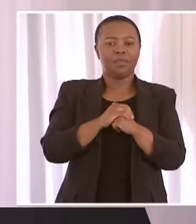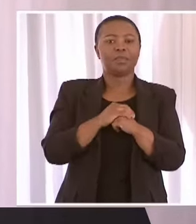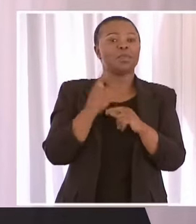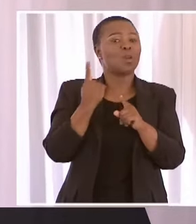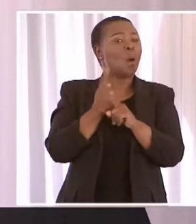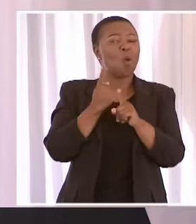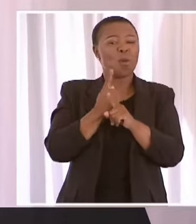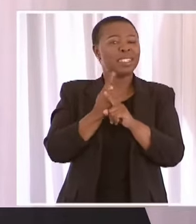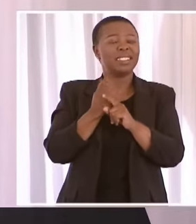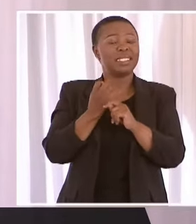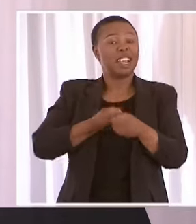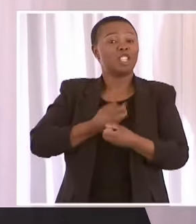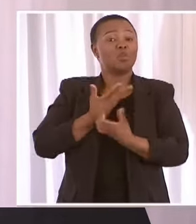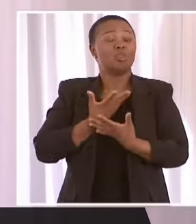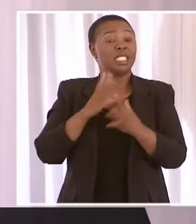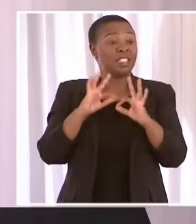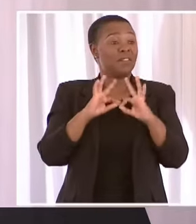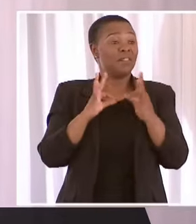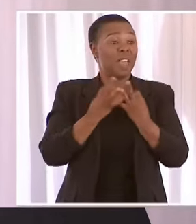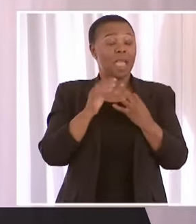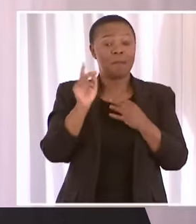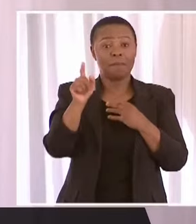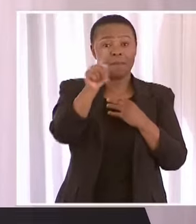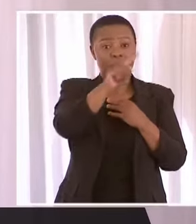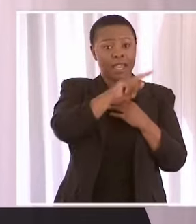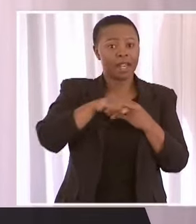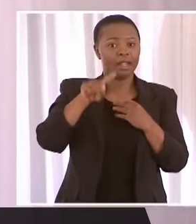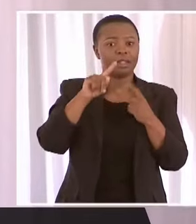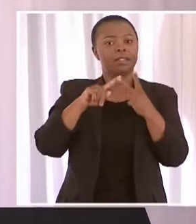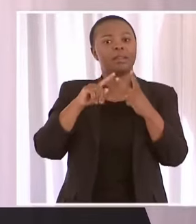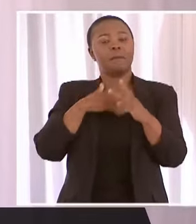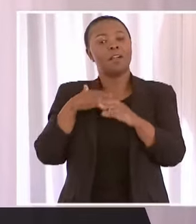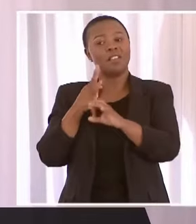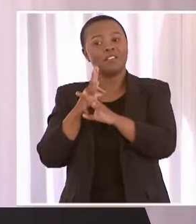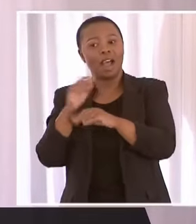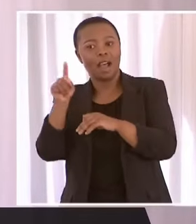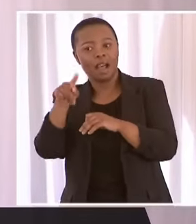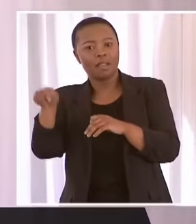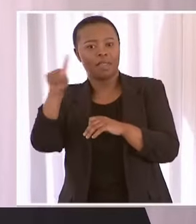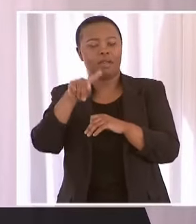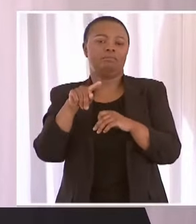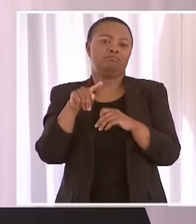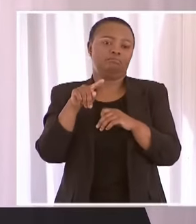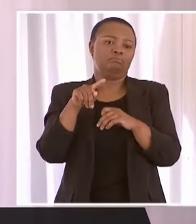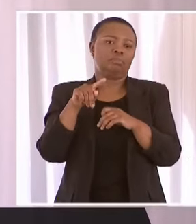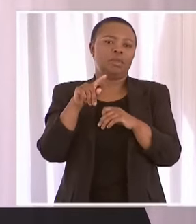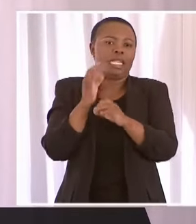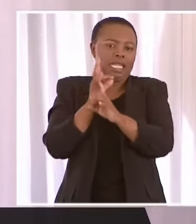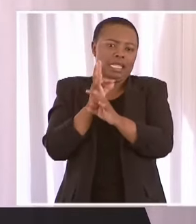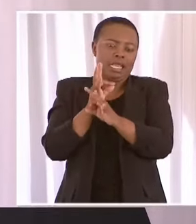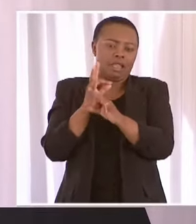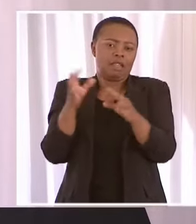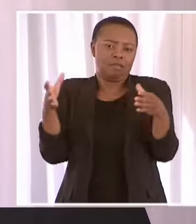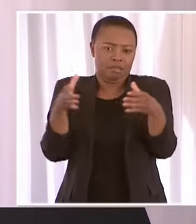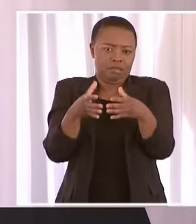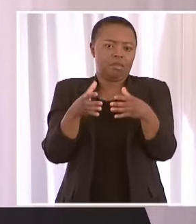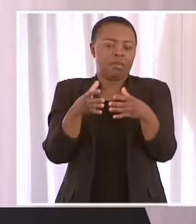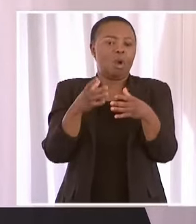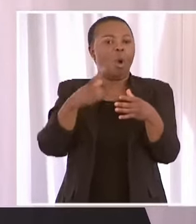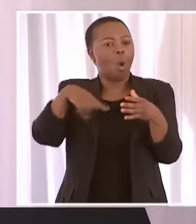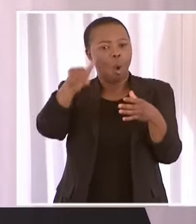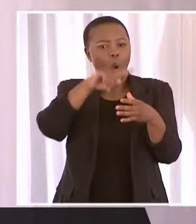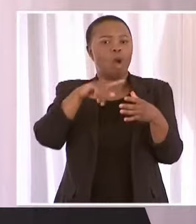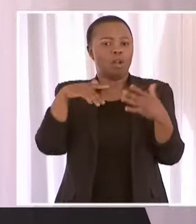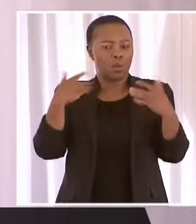express it, his family, the massed ranks of the Pahads, the Pareks, especially Mayur, and the Dadabais meant the world to him.